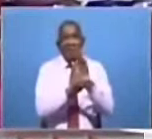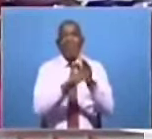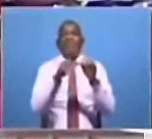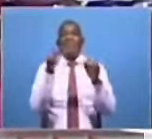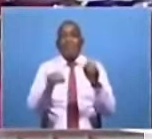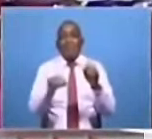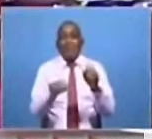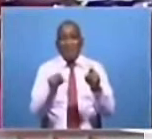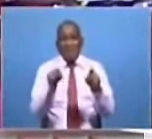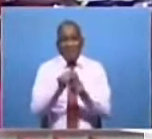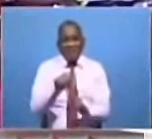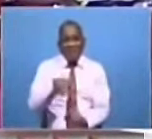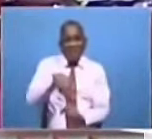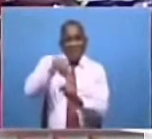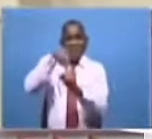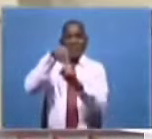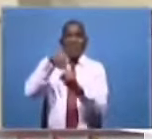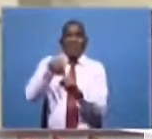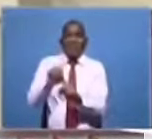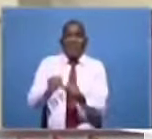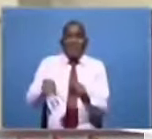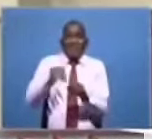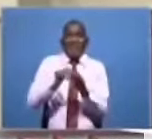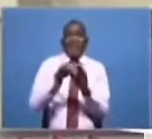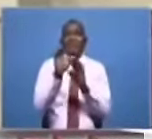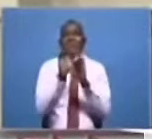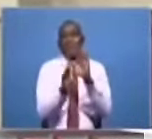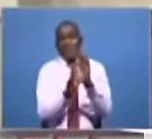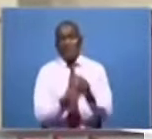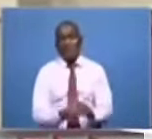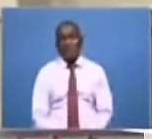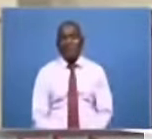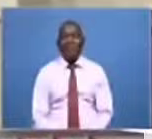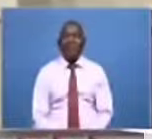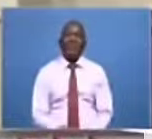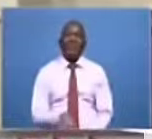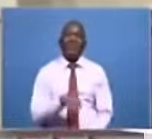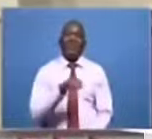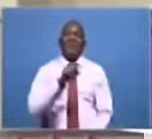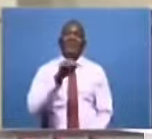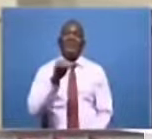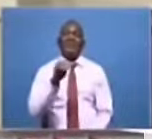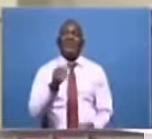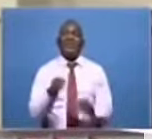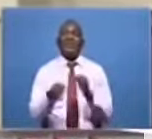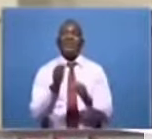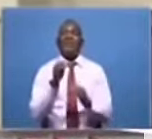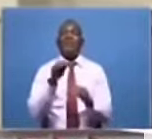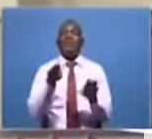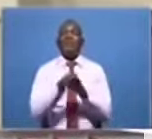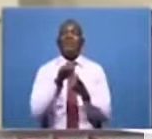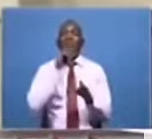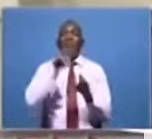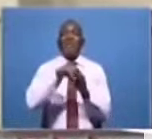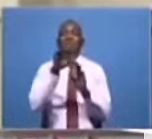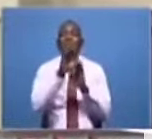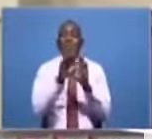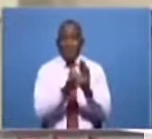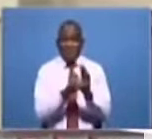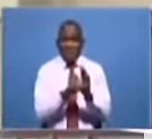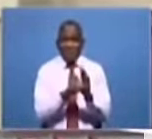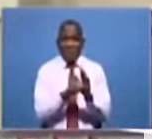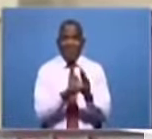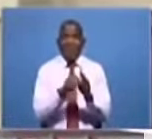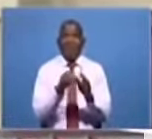less. It's a special jurisdiction under the Constitution, yes. So, and if it isn't, more so, why